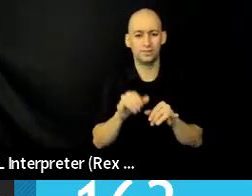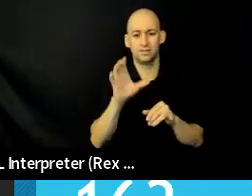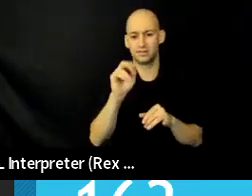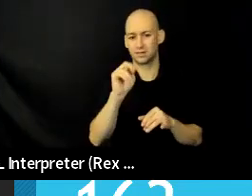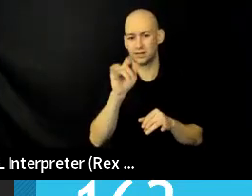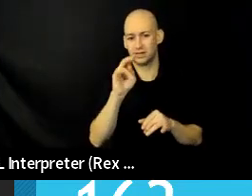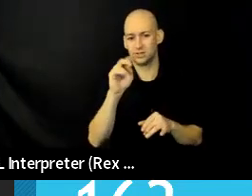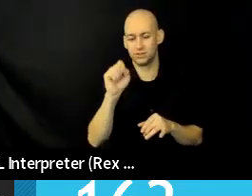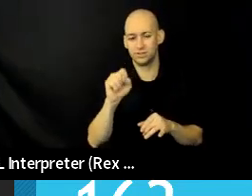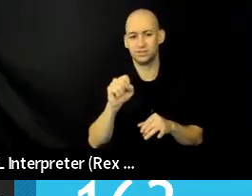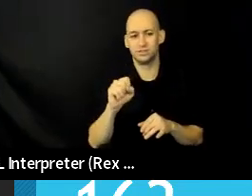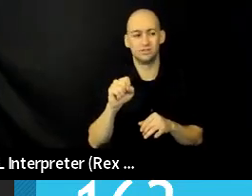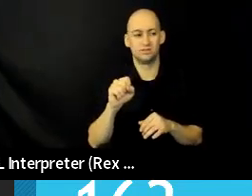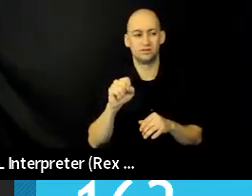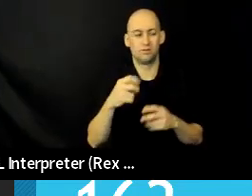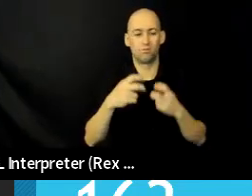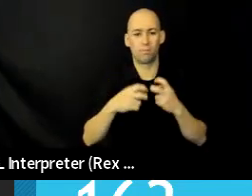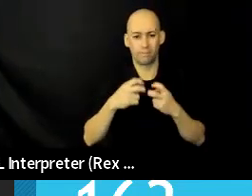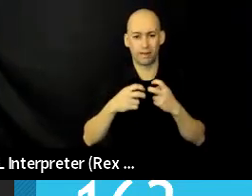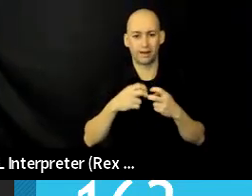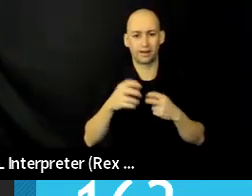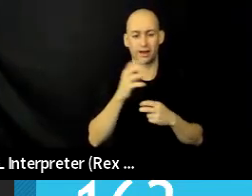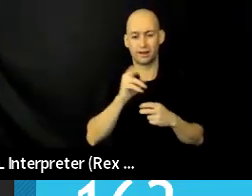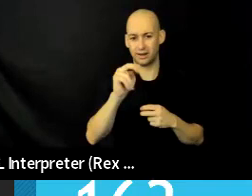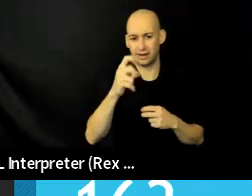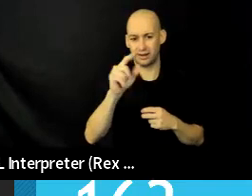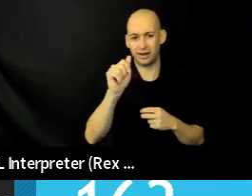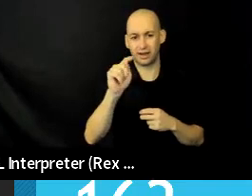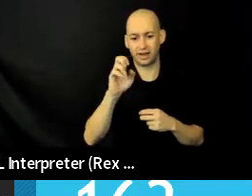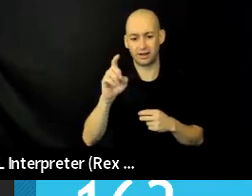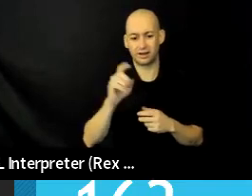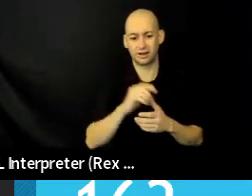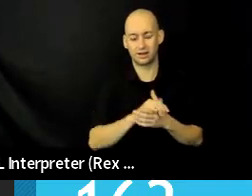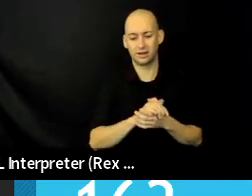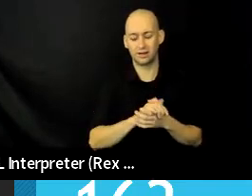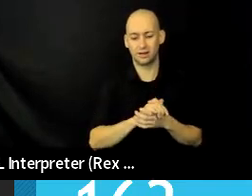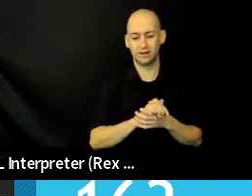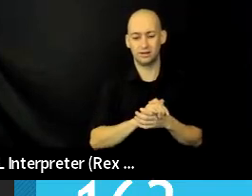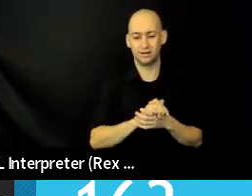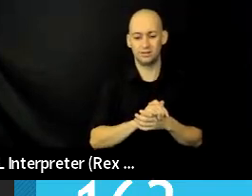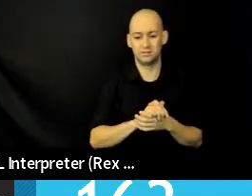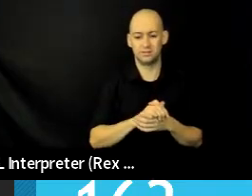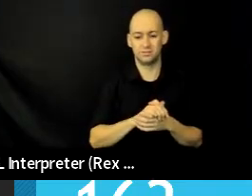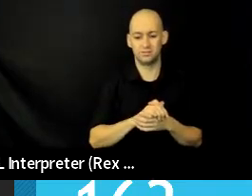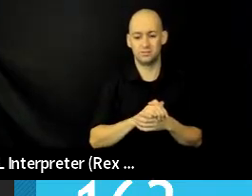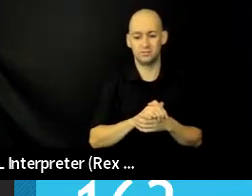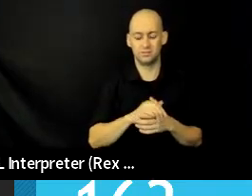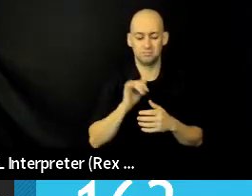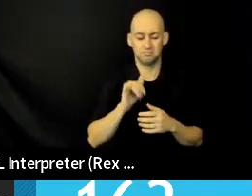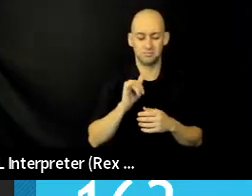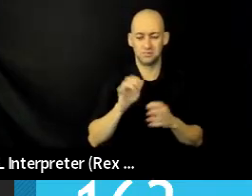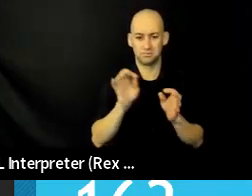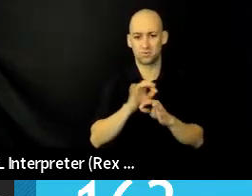negated that design without any further or substantive investigation and analysis. Next